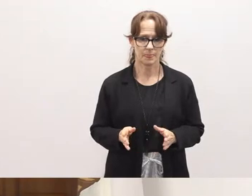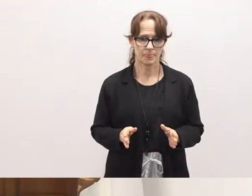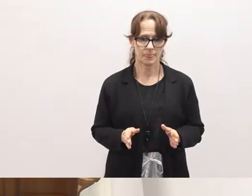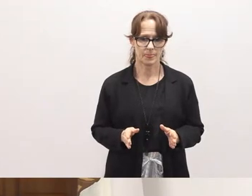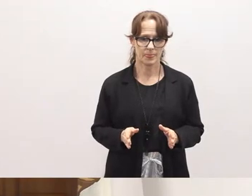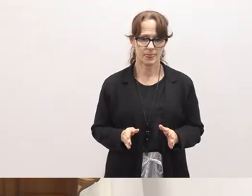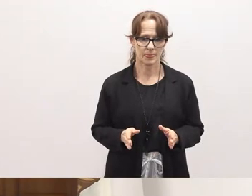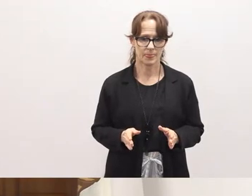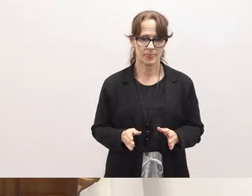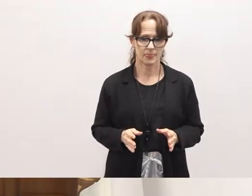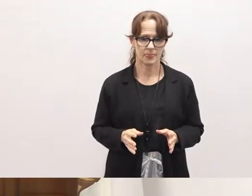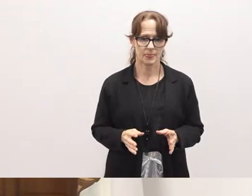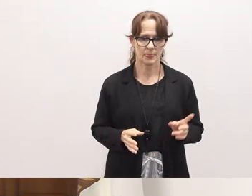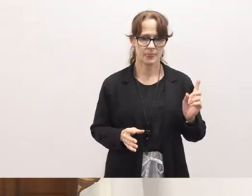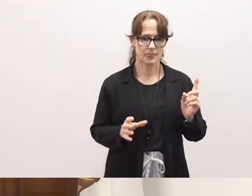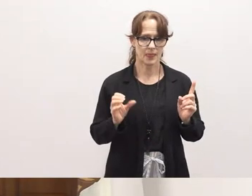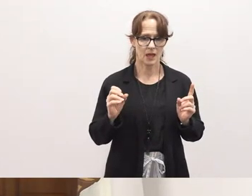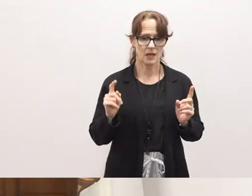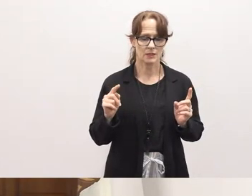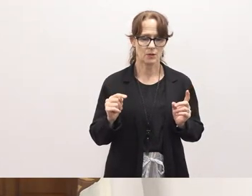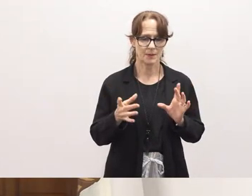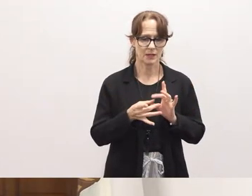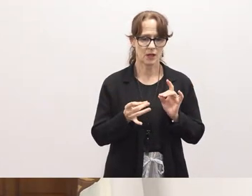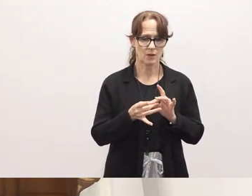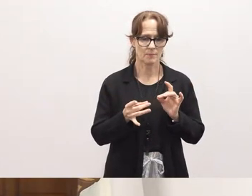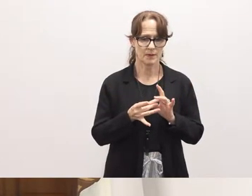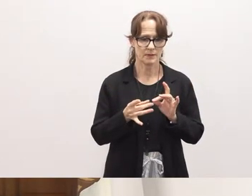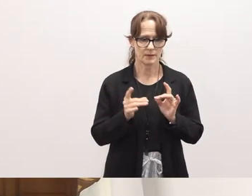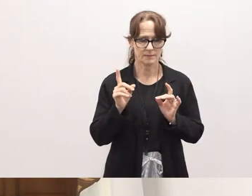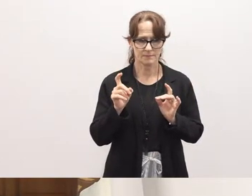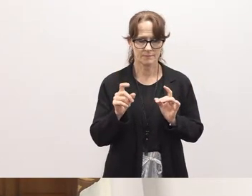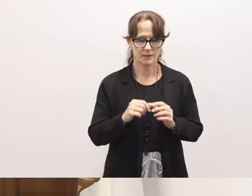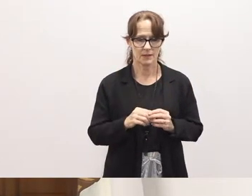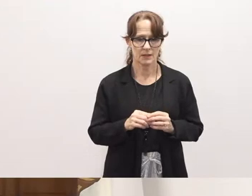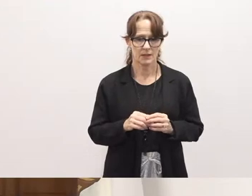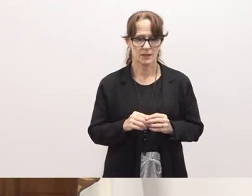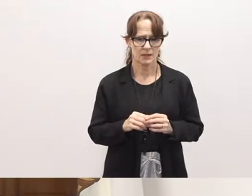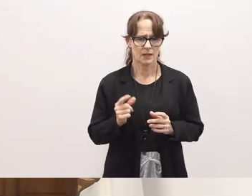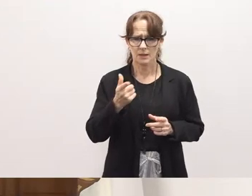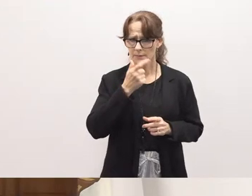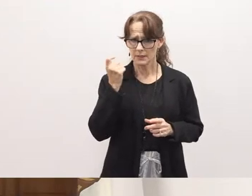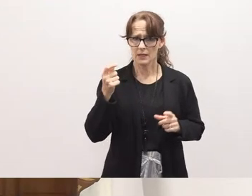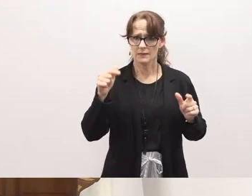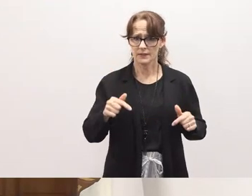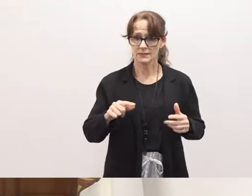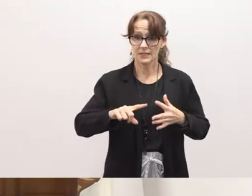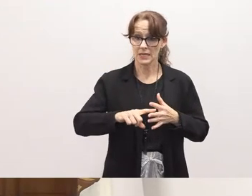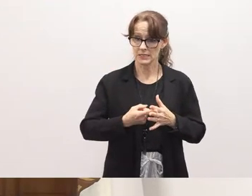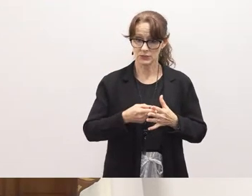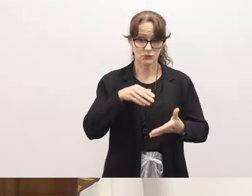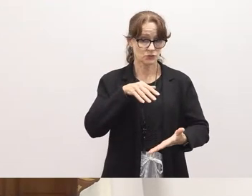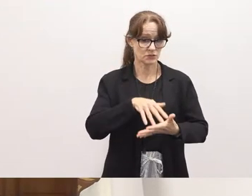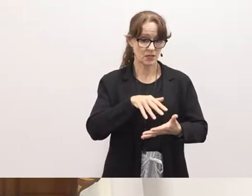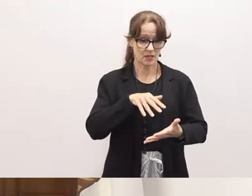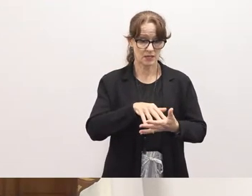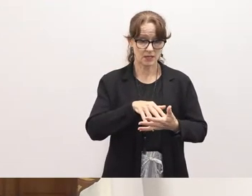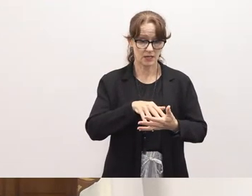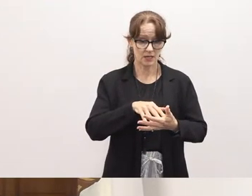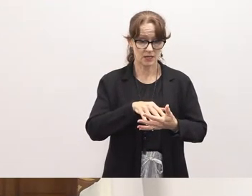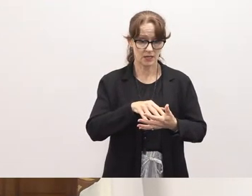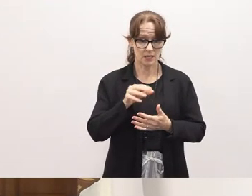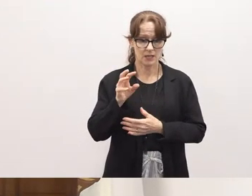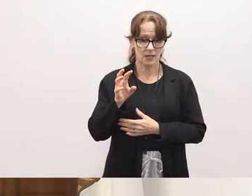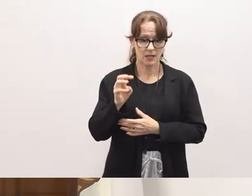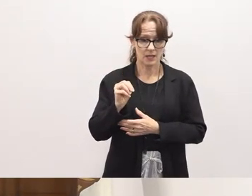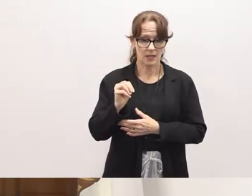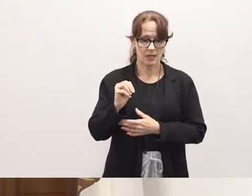I actually just want to make a comment on that, is that because this is an initial study and a mitigated